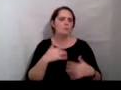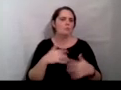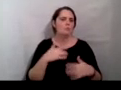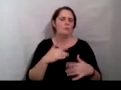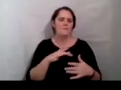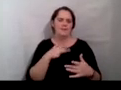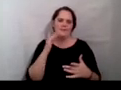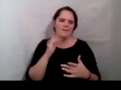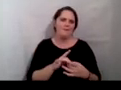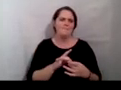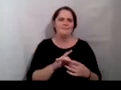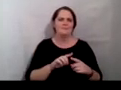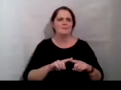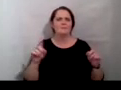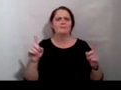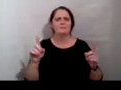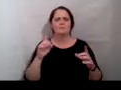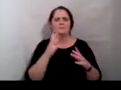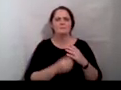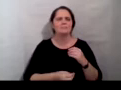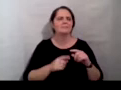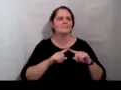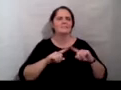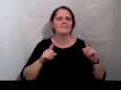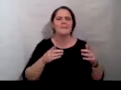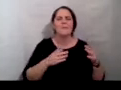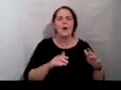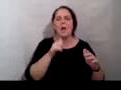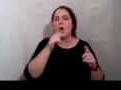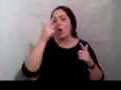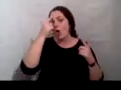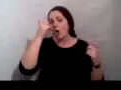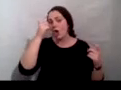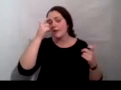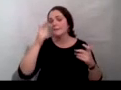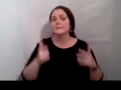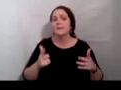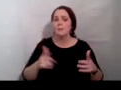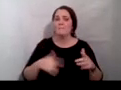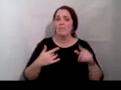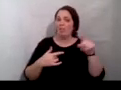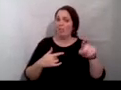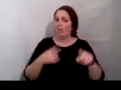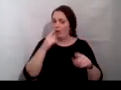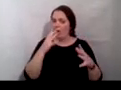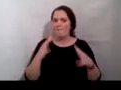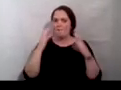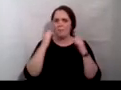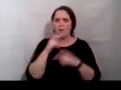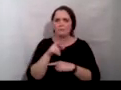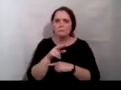even if the emotion that they conjure or the idea that they conjure is sometimes somewhat